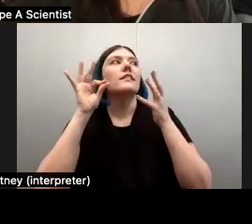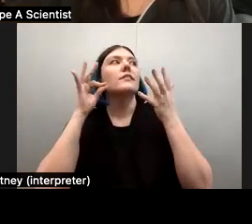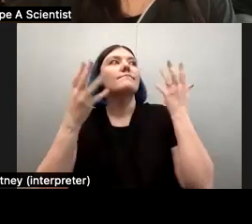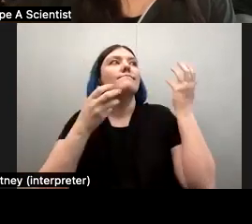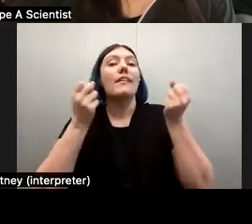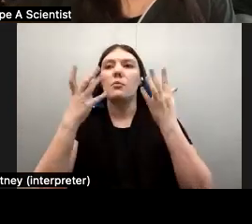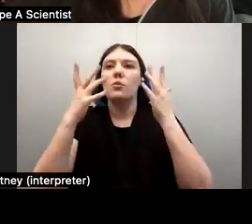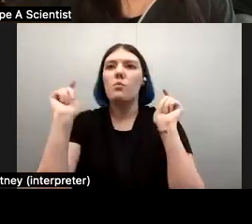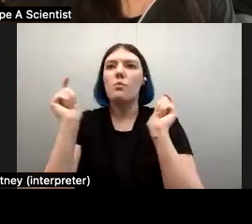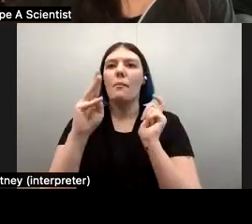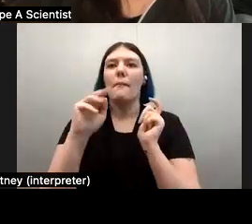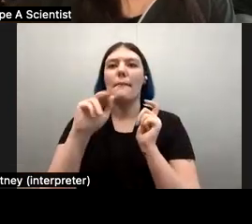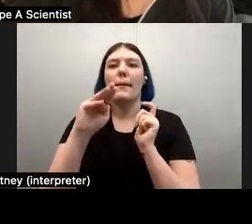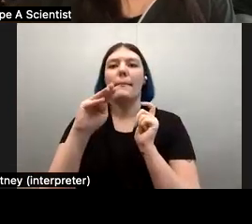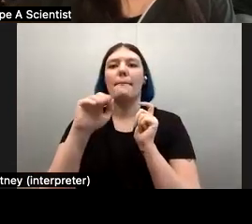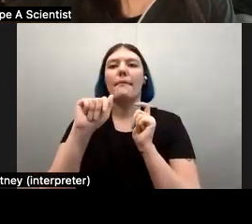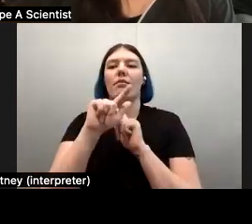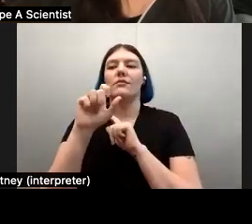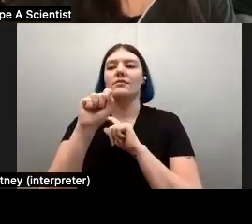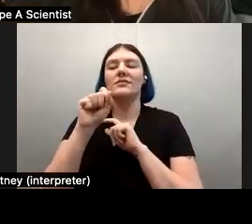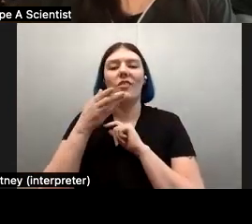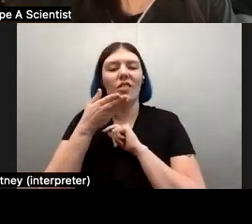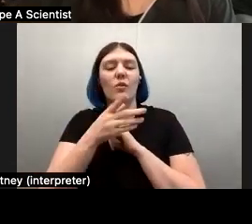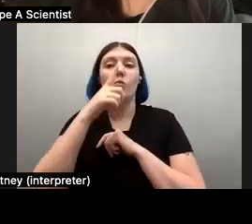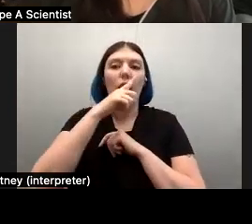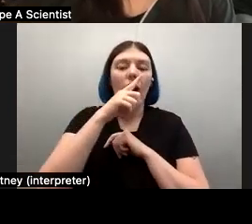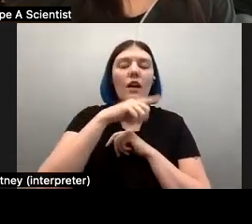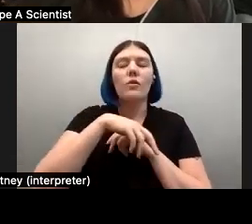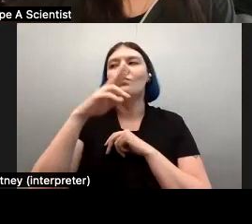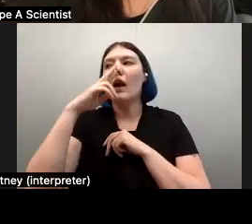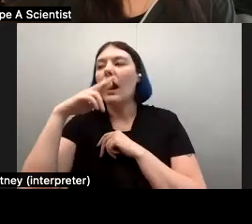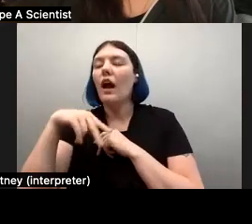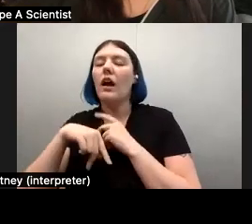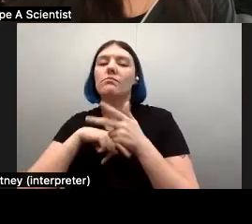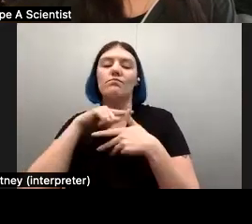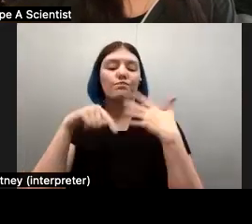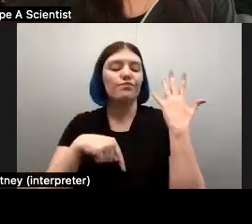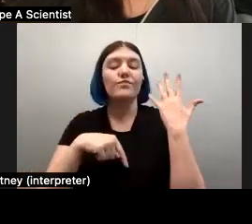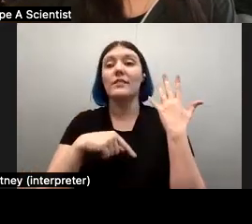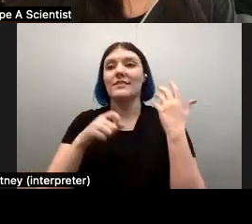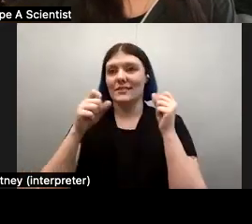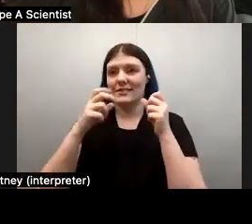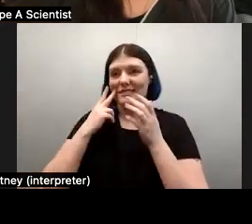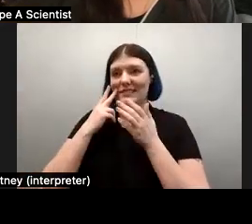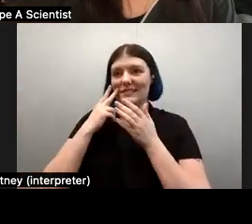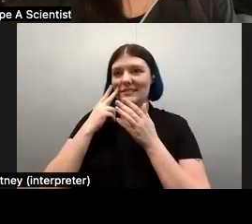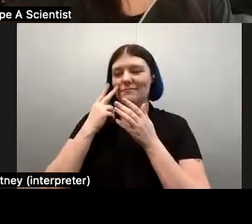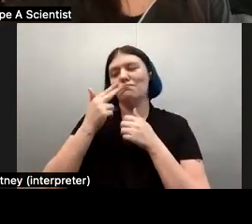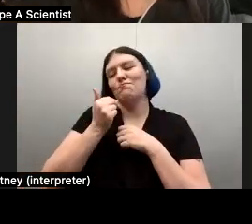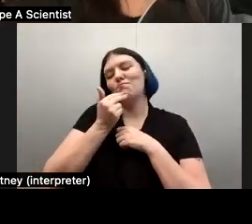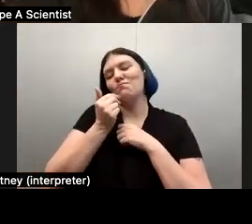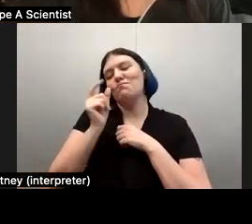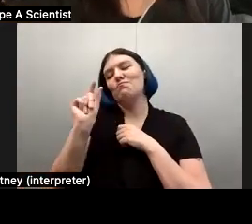do we have in the Everglades? How many rats are there? How many mice are there? And you can see he's a pretty cute little fellow right